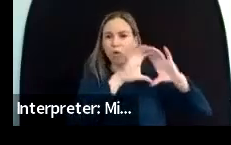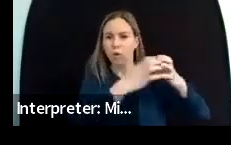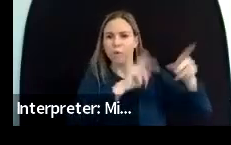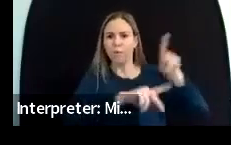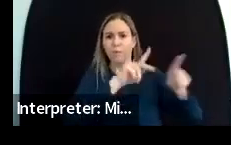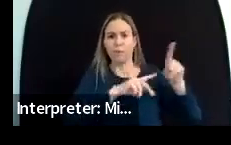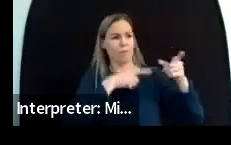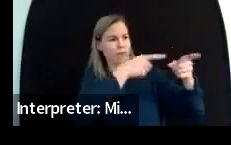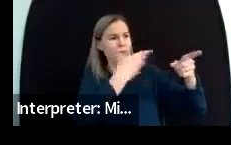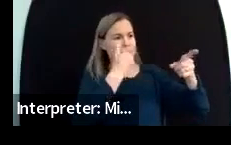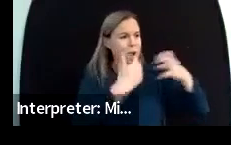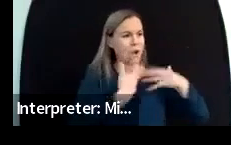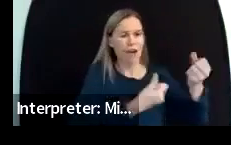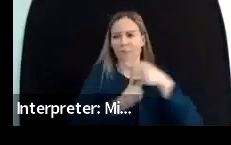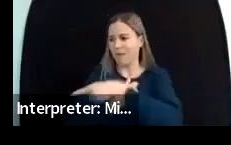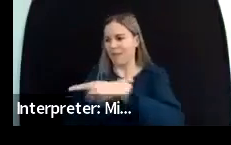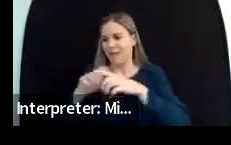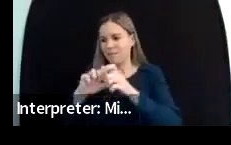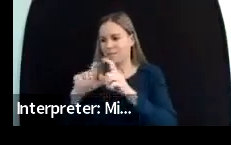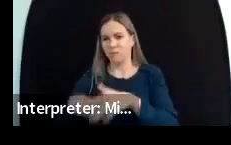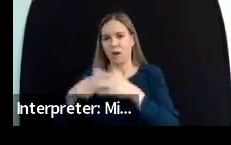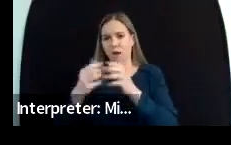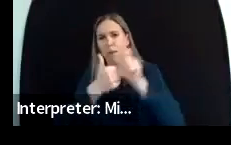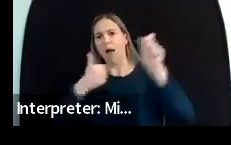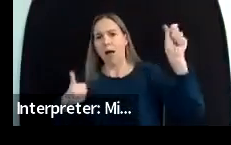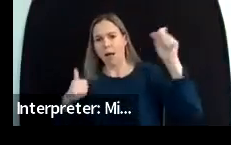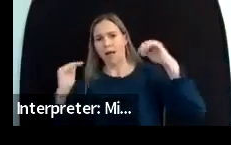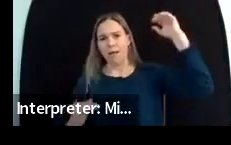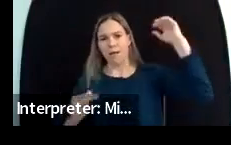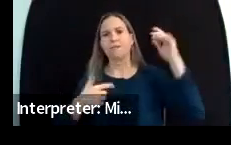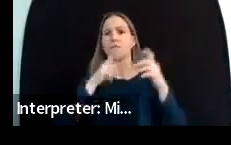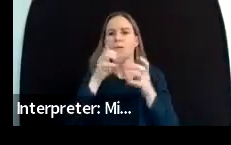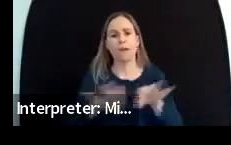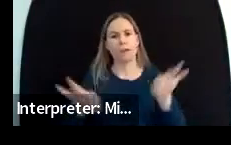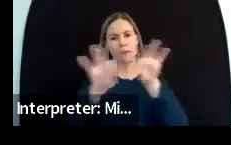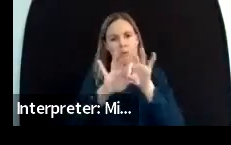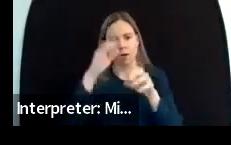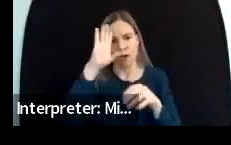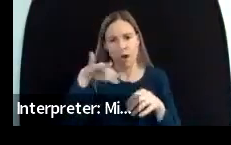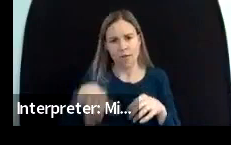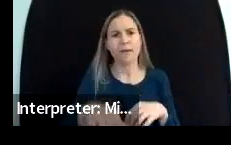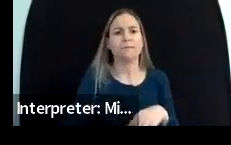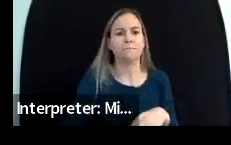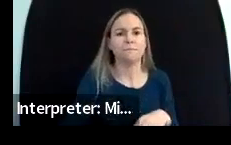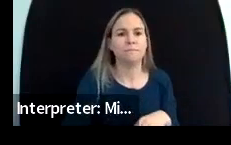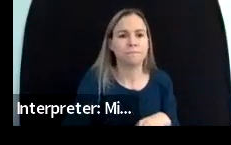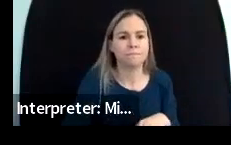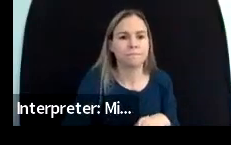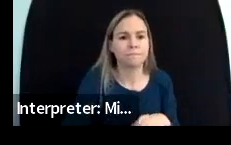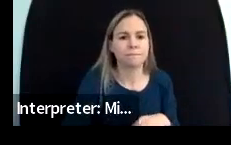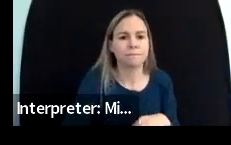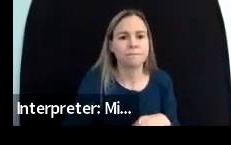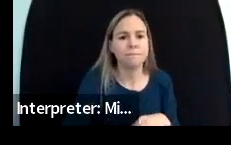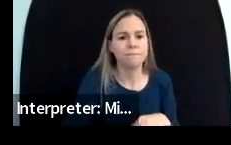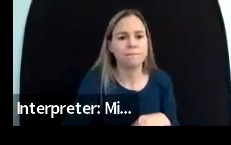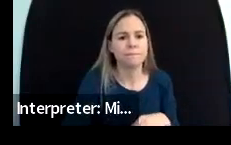have better health to begin with. So very important to understand that. So social determinants of health, what